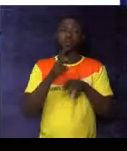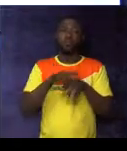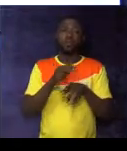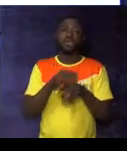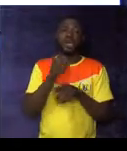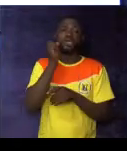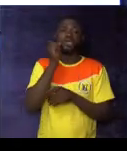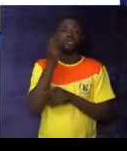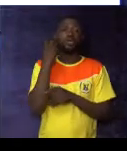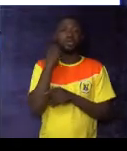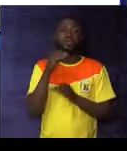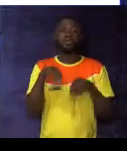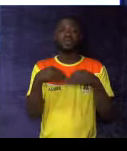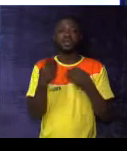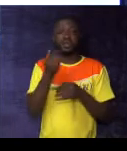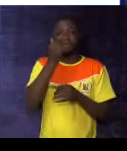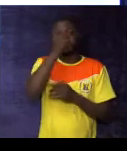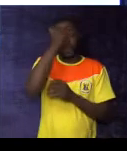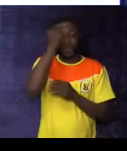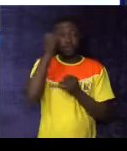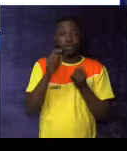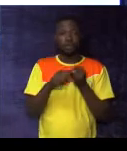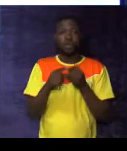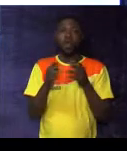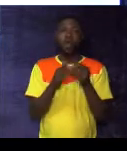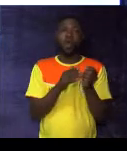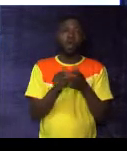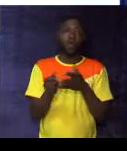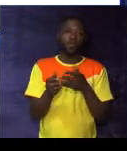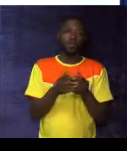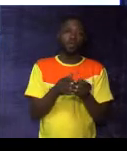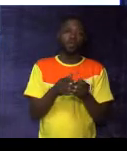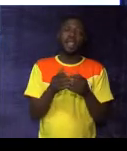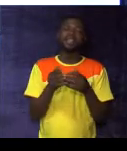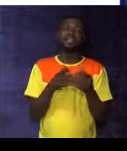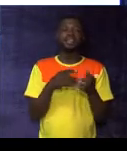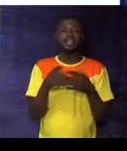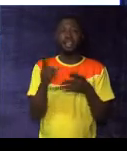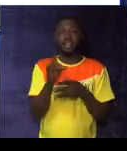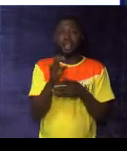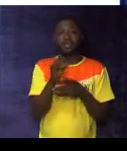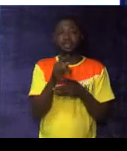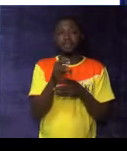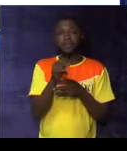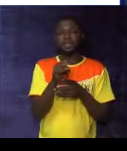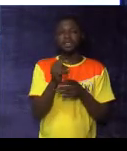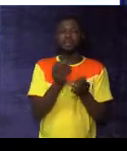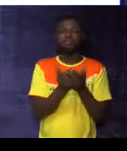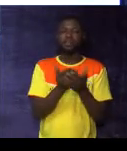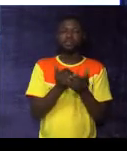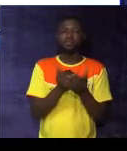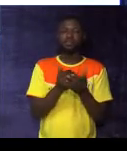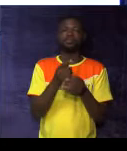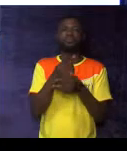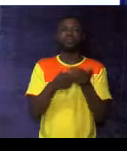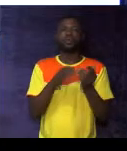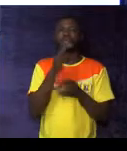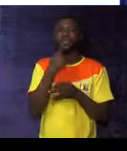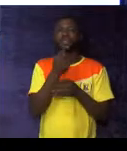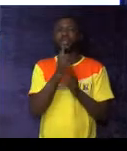the warnings she was given. Because, although, despite,